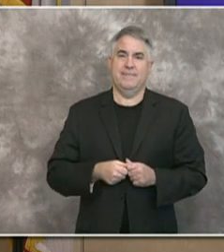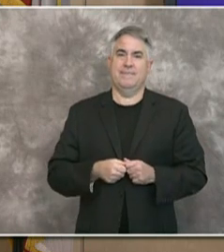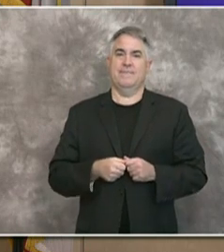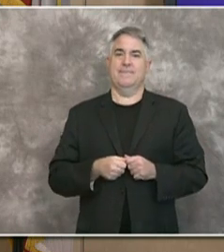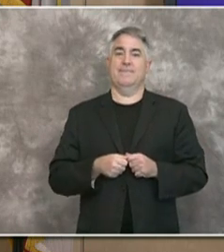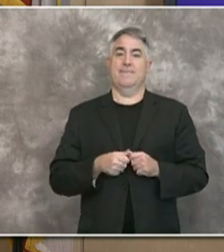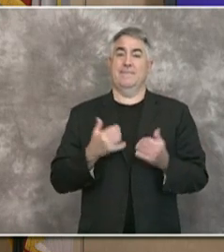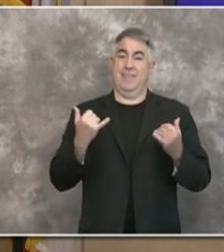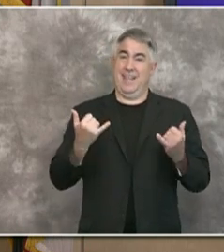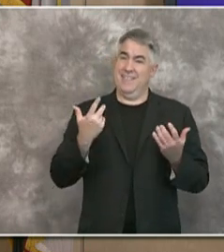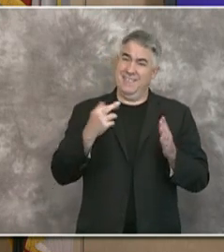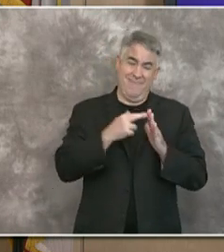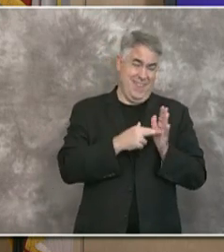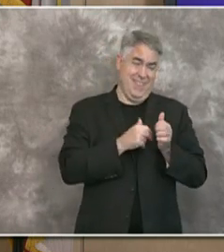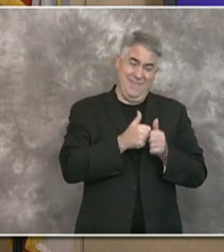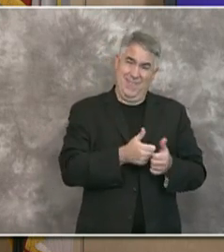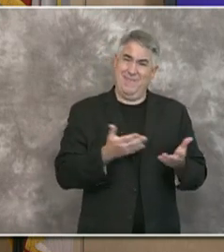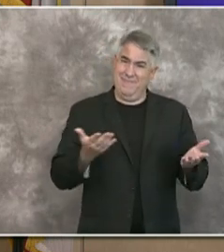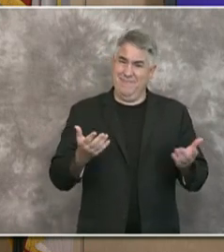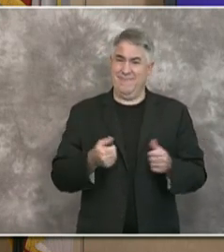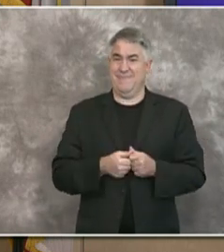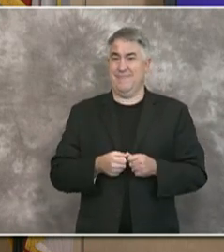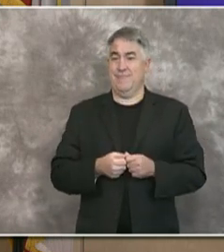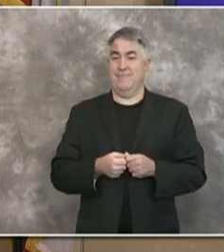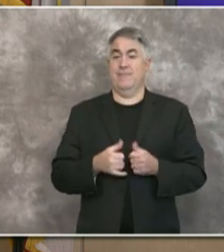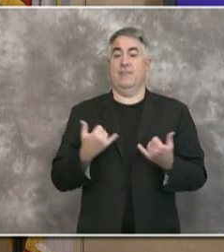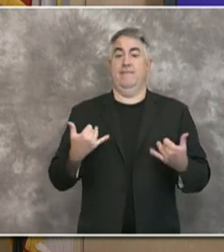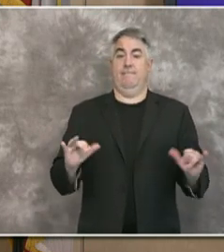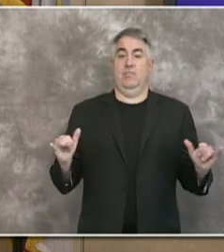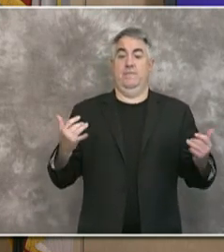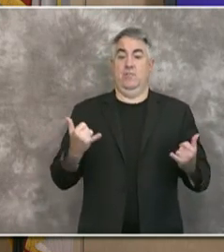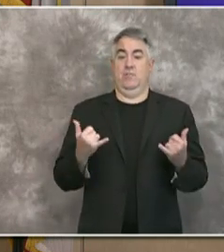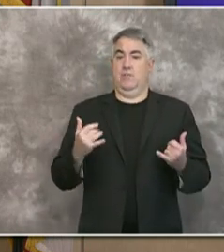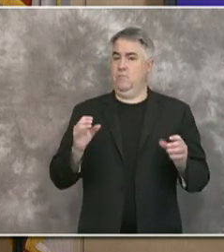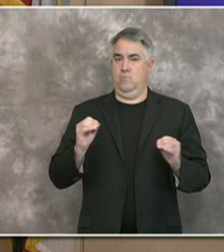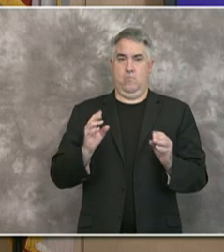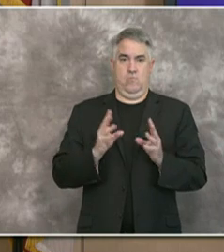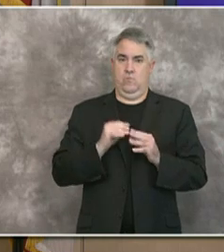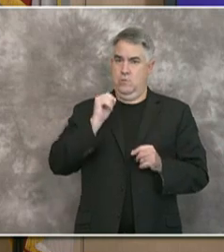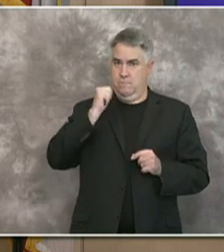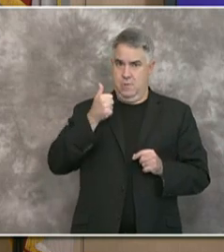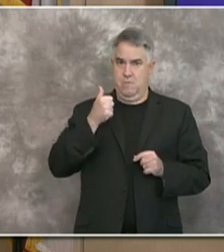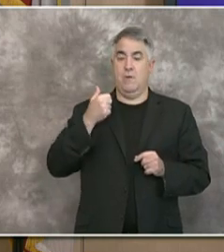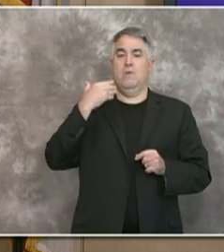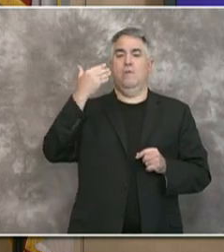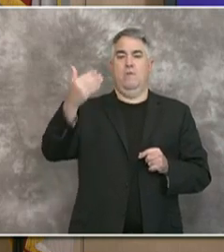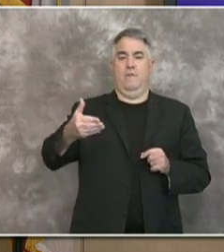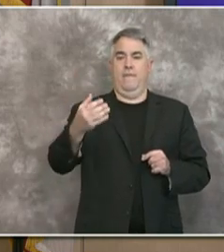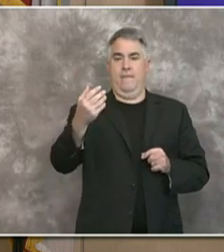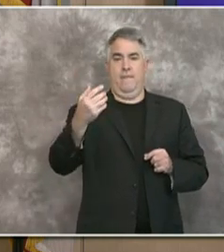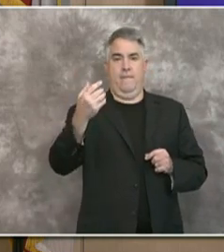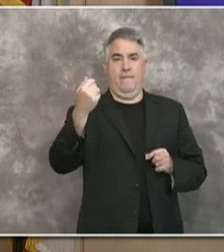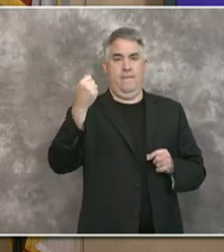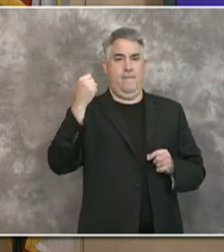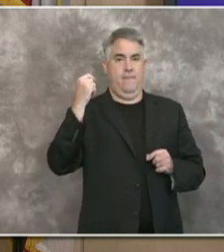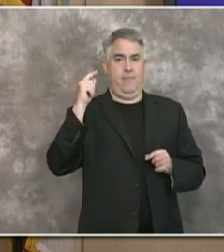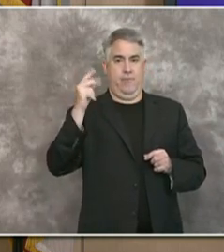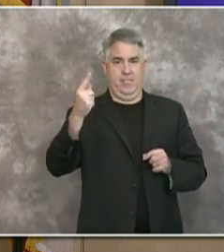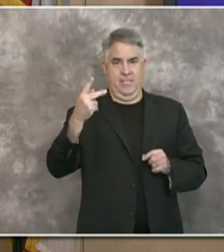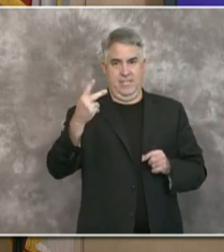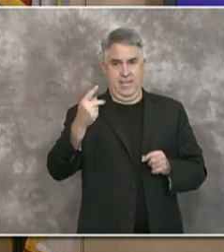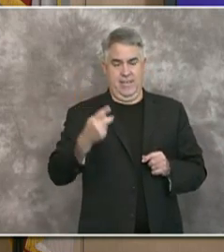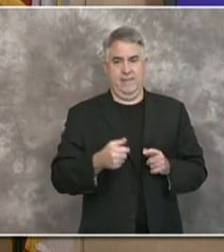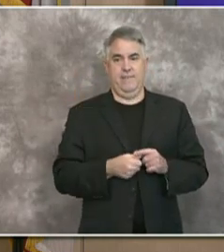rules. With that, we will conclude for today. We will not have a press briefing tomorrow, but we will be back here on